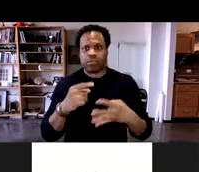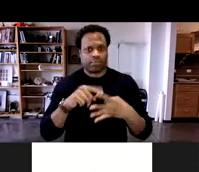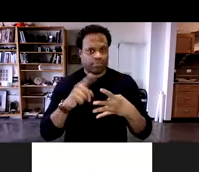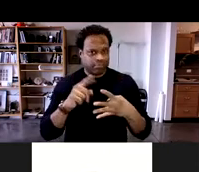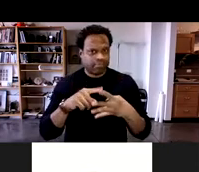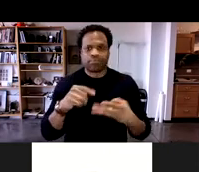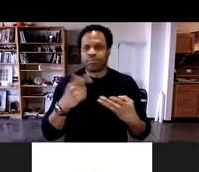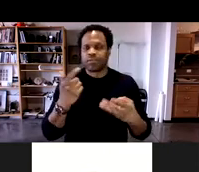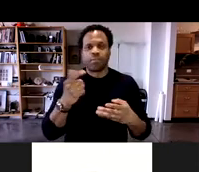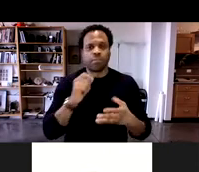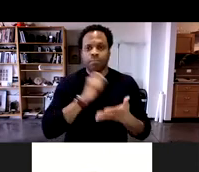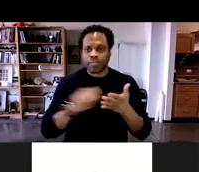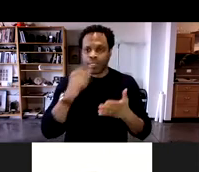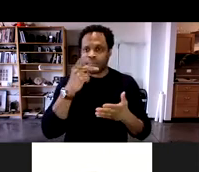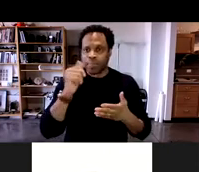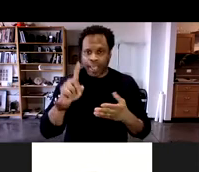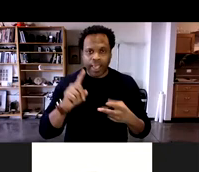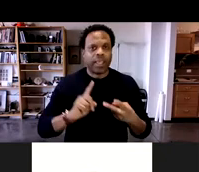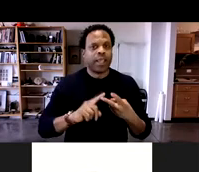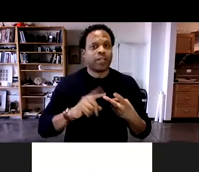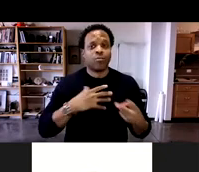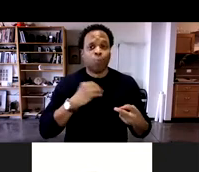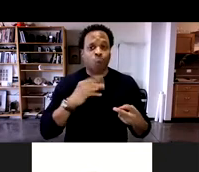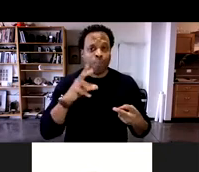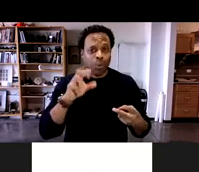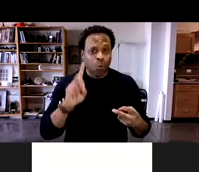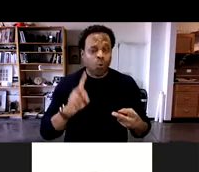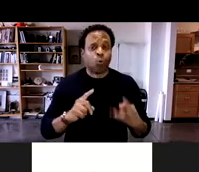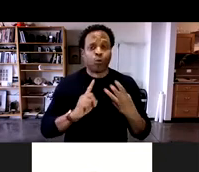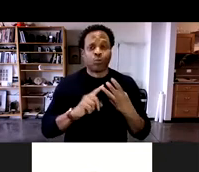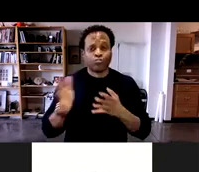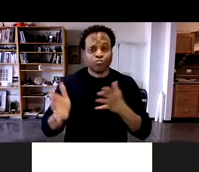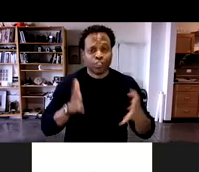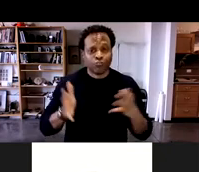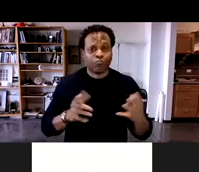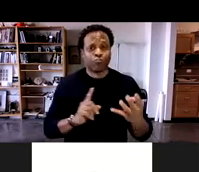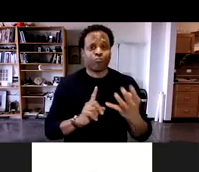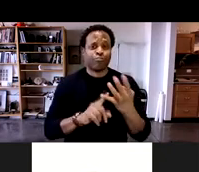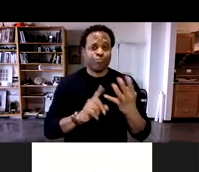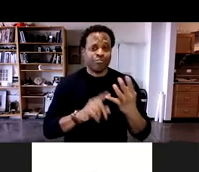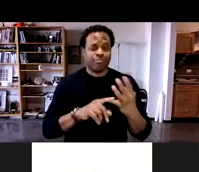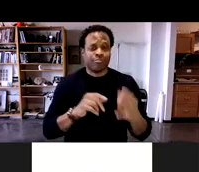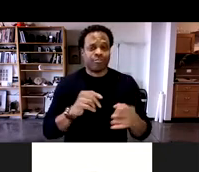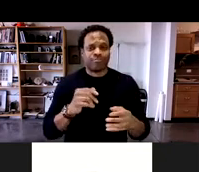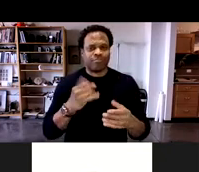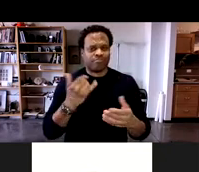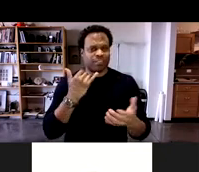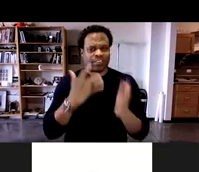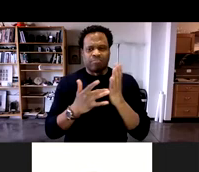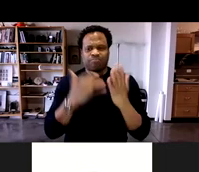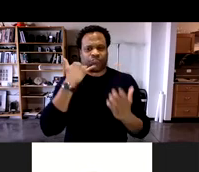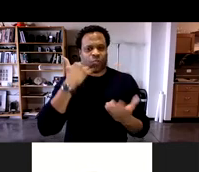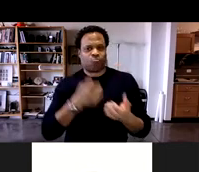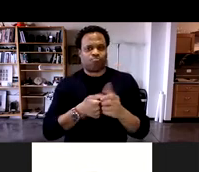So I was just talking about the various communication options, like we were writing down just pen and paper, the whiteboard, things like that, the gesturing that you